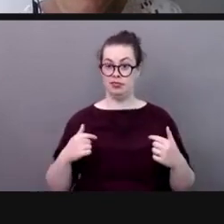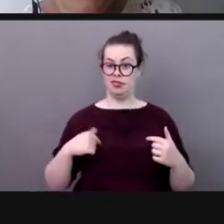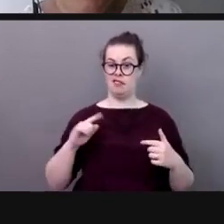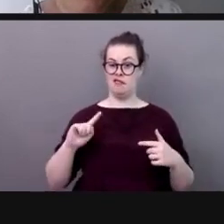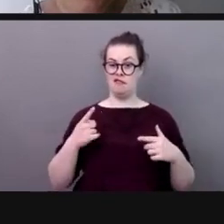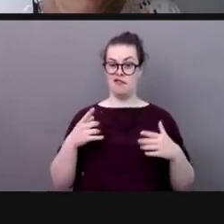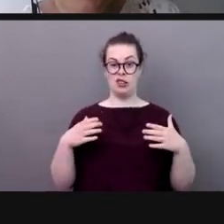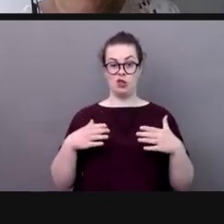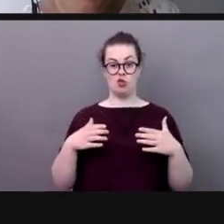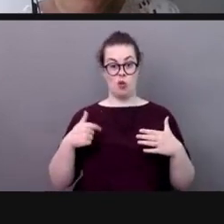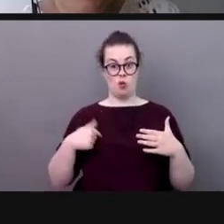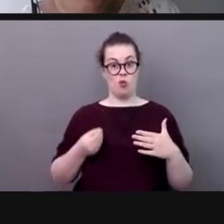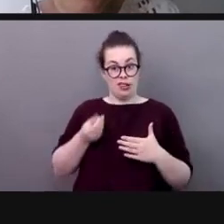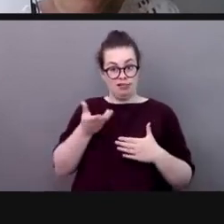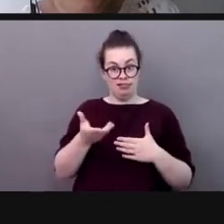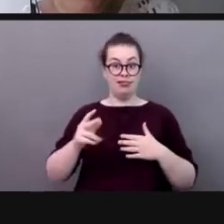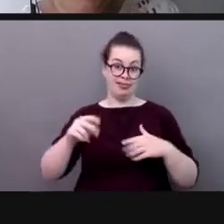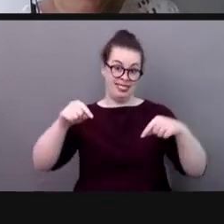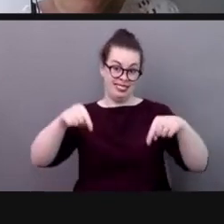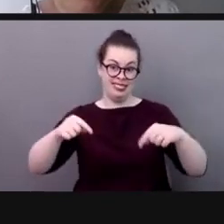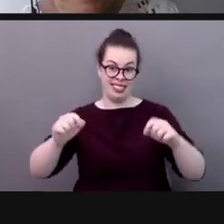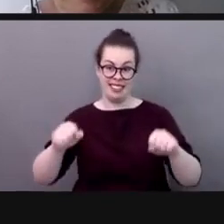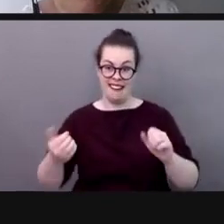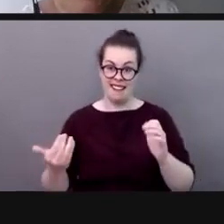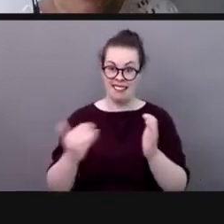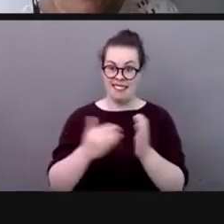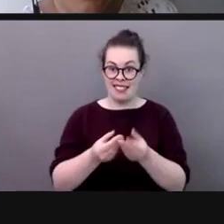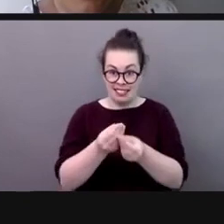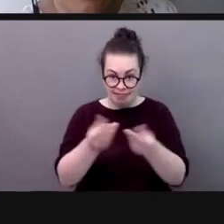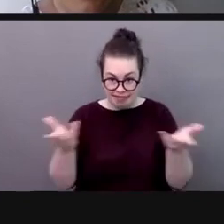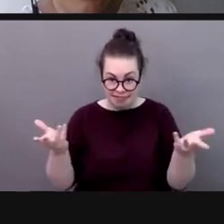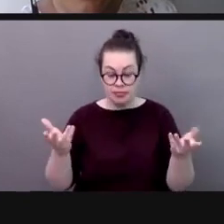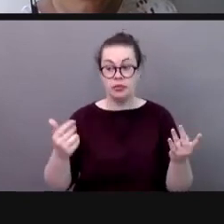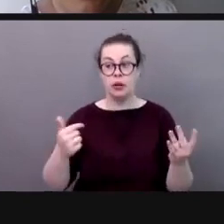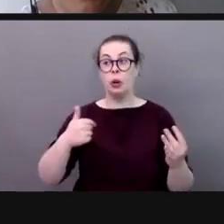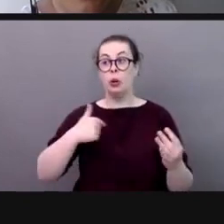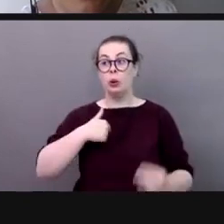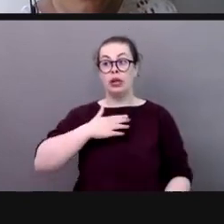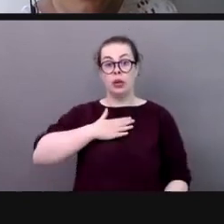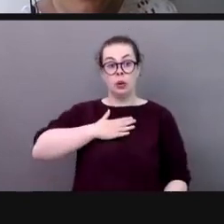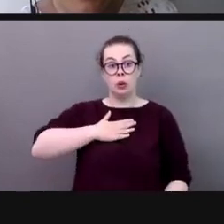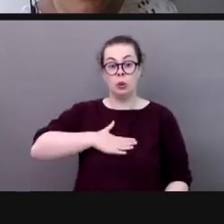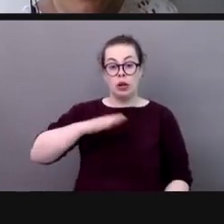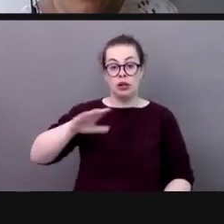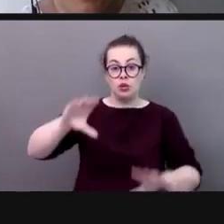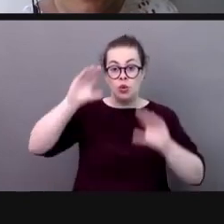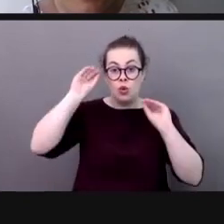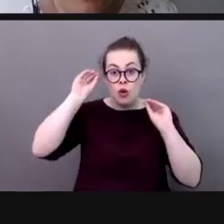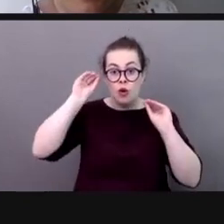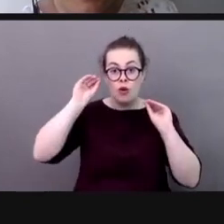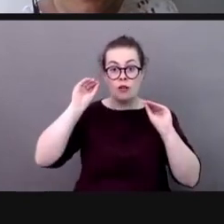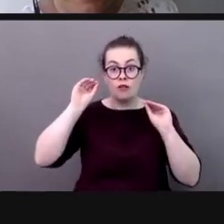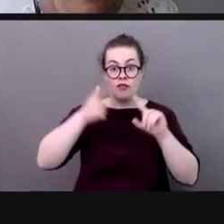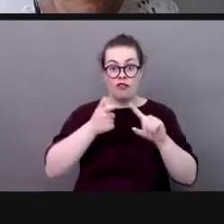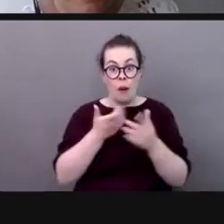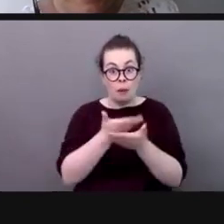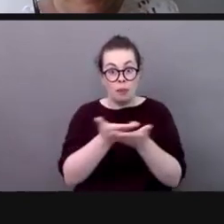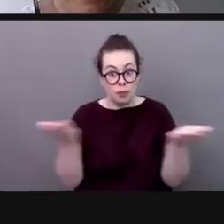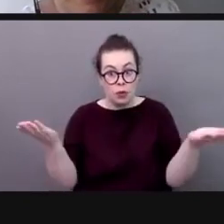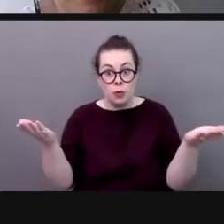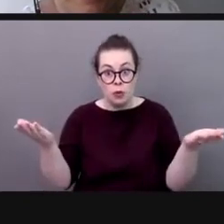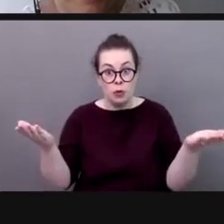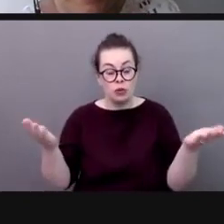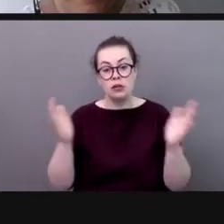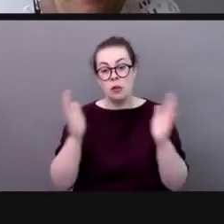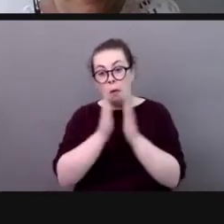say to you, is that we are, because we want to learn from partners, we're really open to